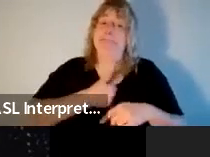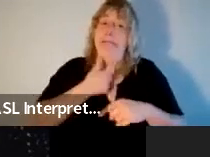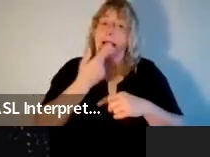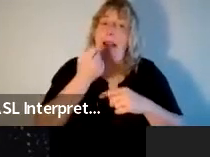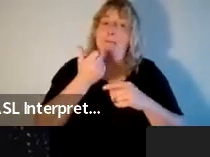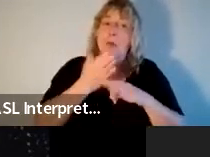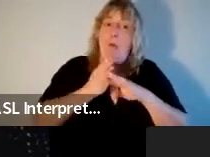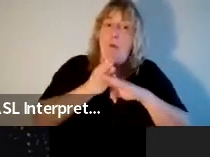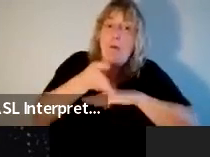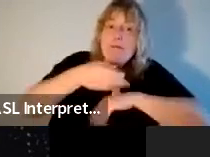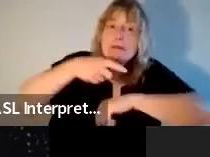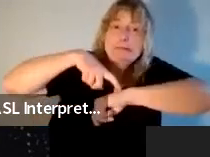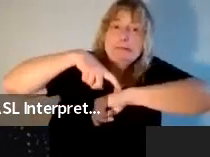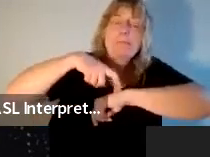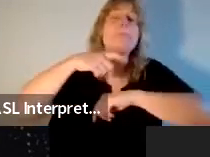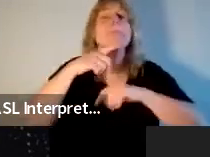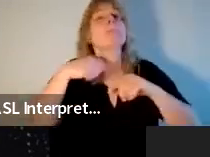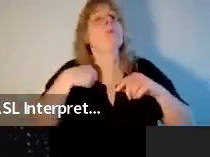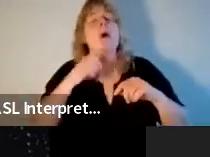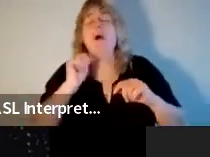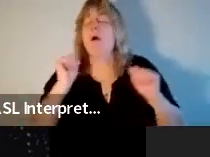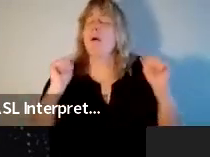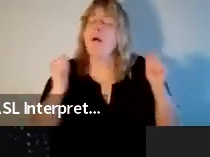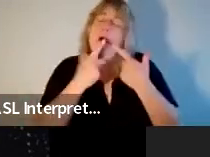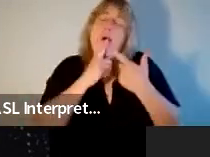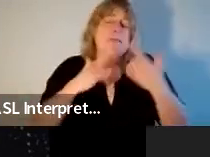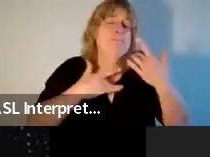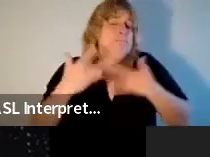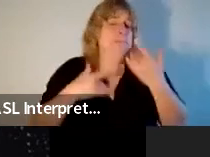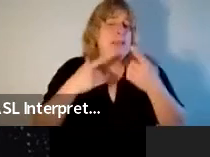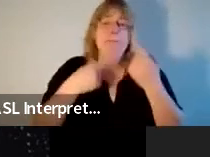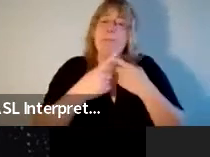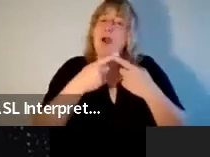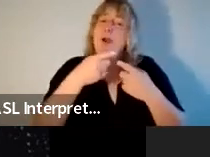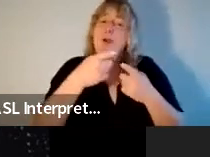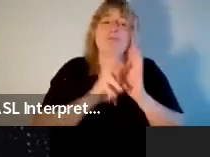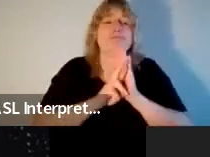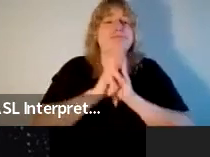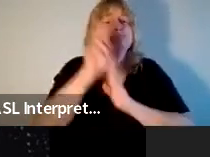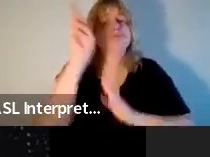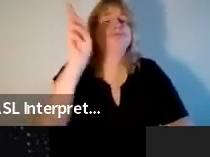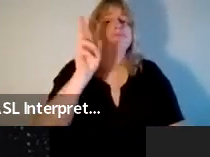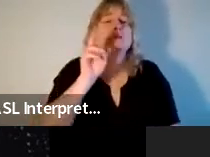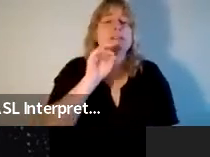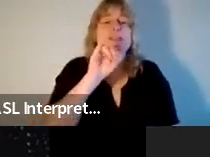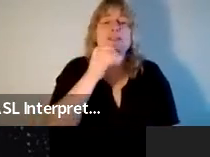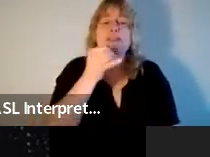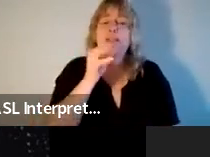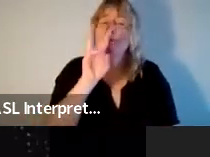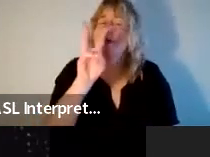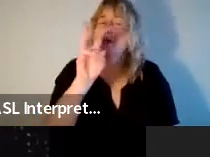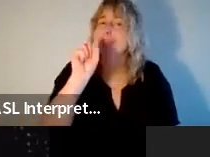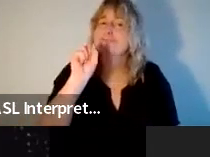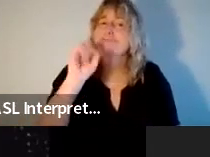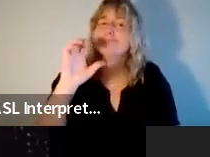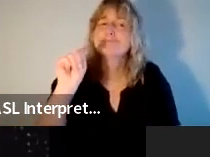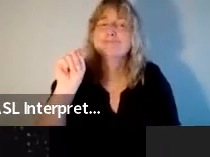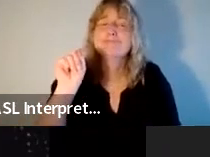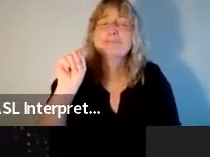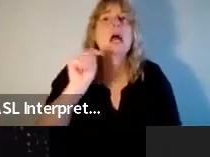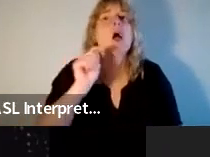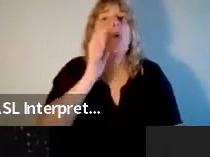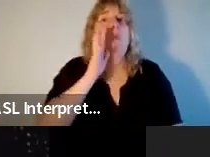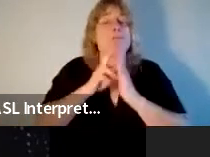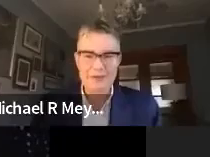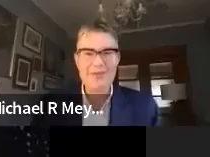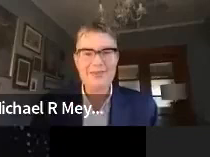about the launch of James Webb, and indeed, fingers crossed, it'll happen on the 24th. It could get delayed by a day or two. They will not launch